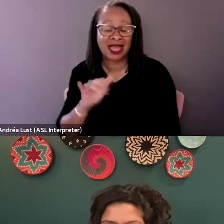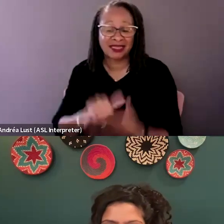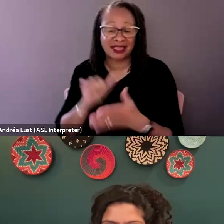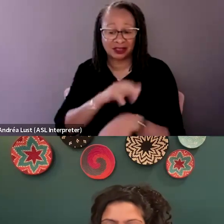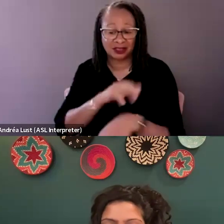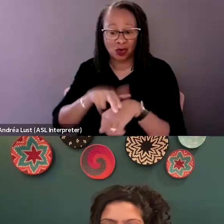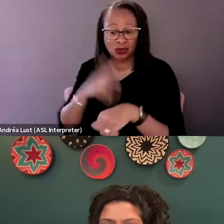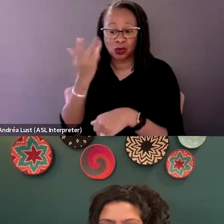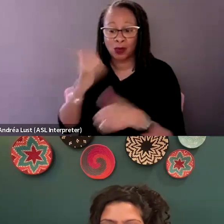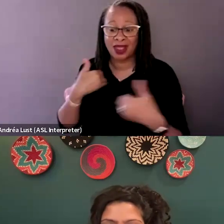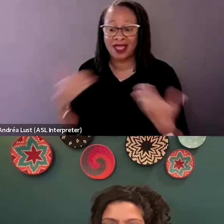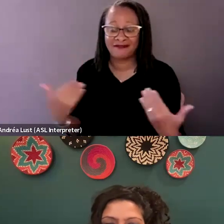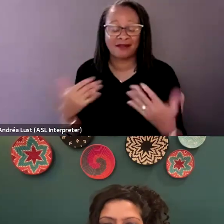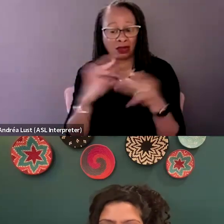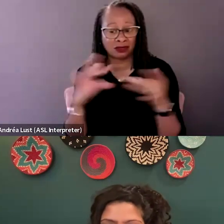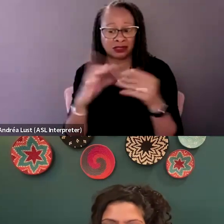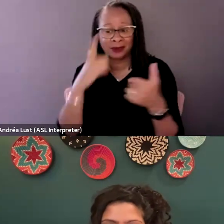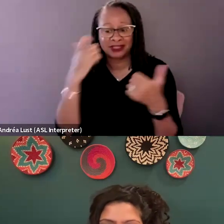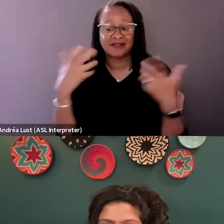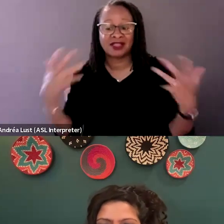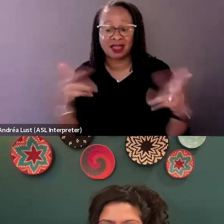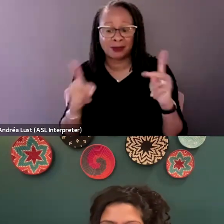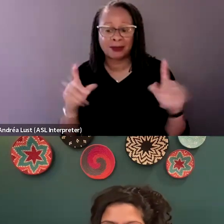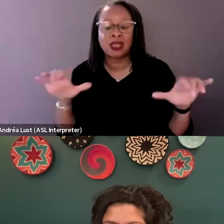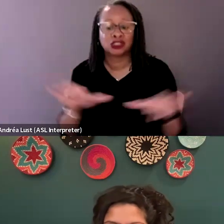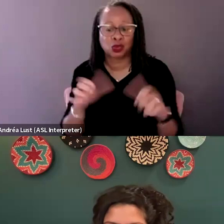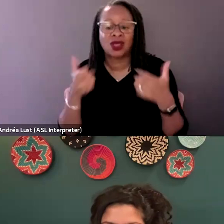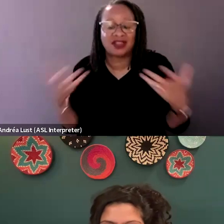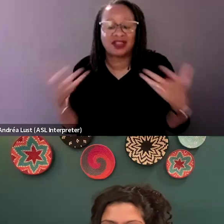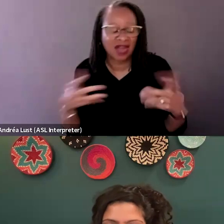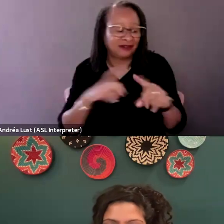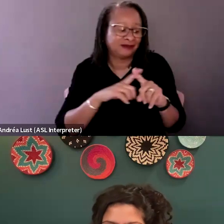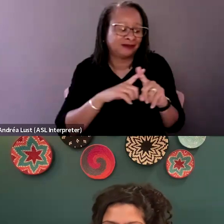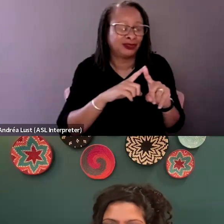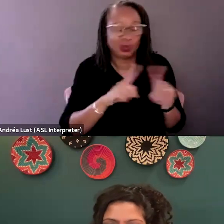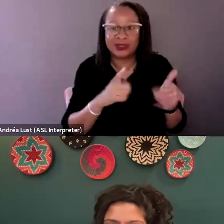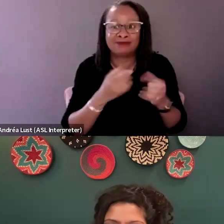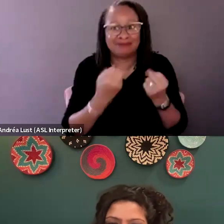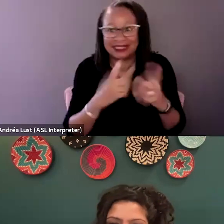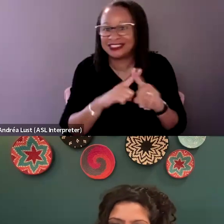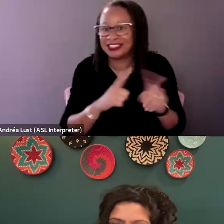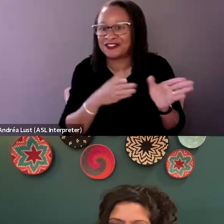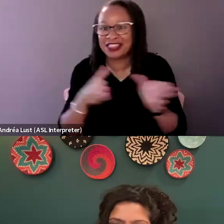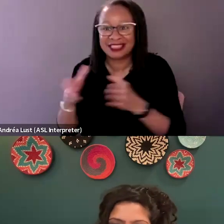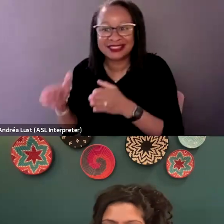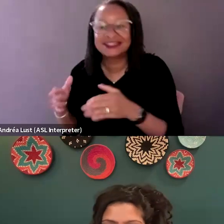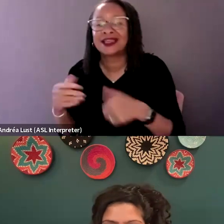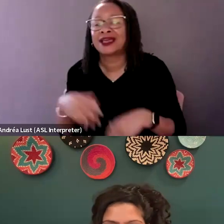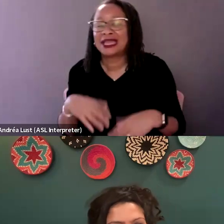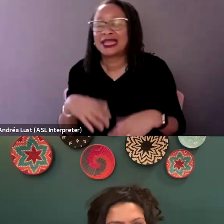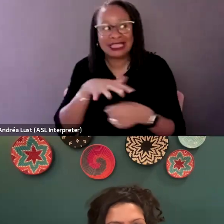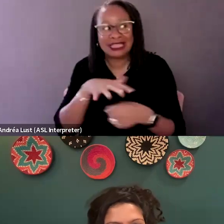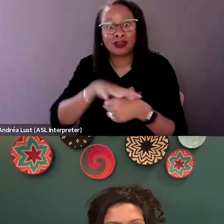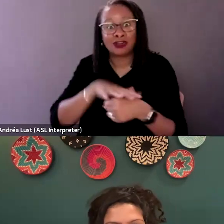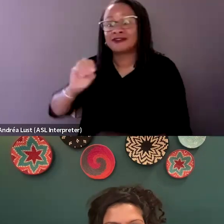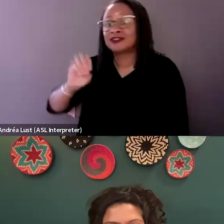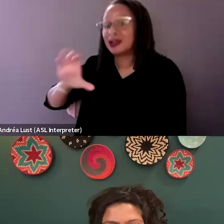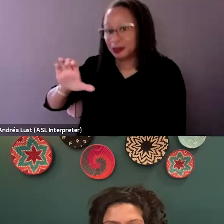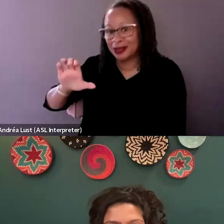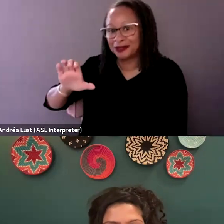But finally, it's my main position here is that there is no pristine world of pure